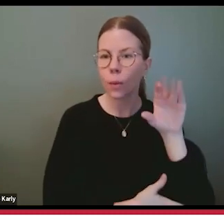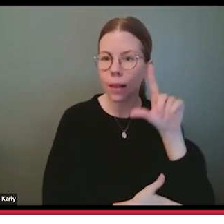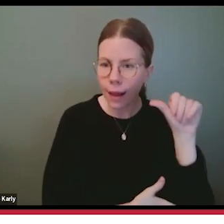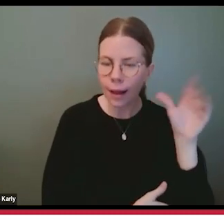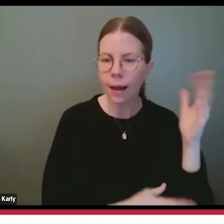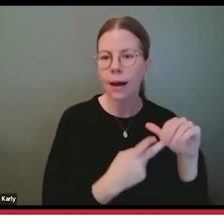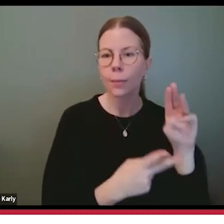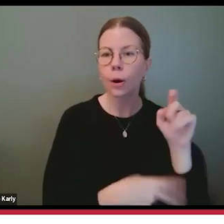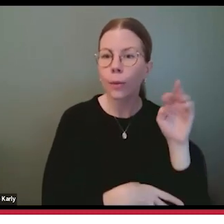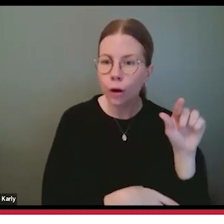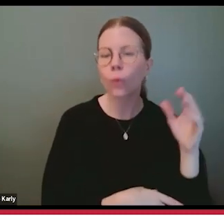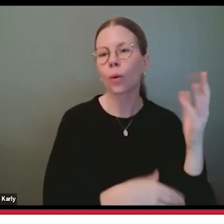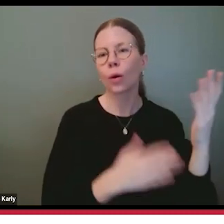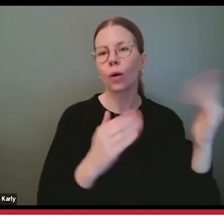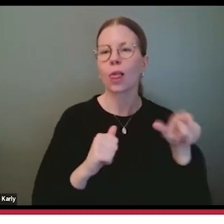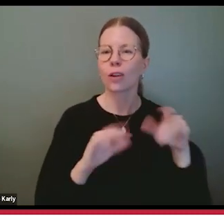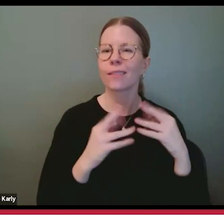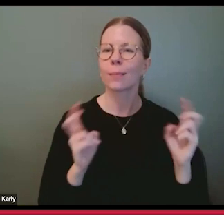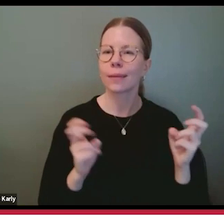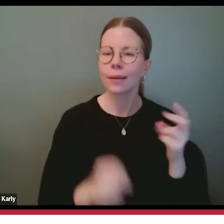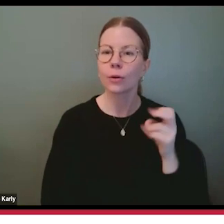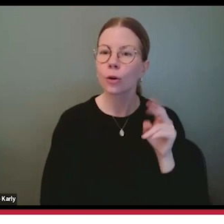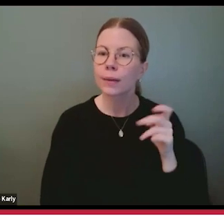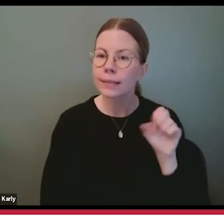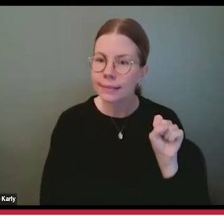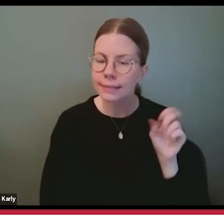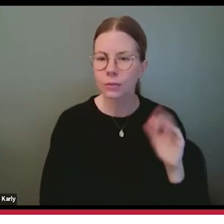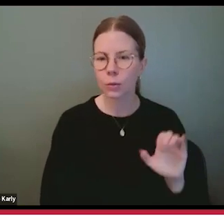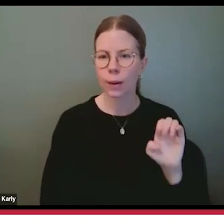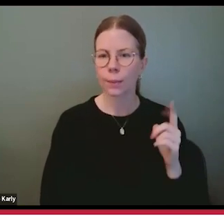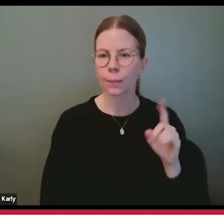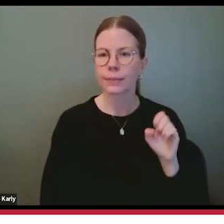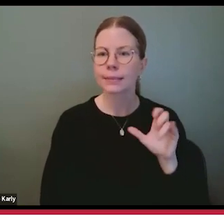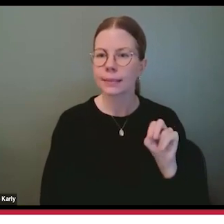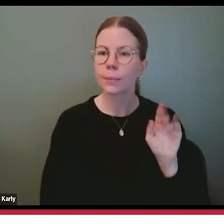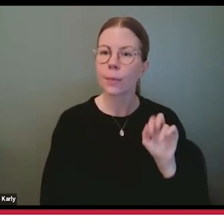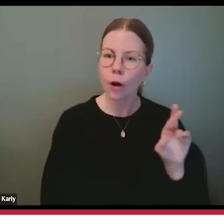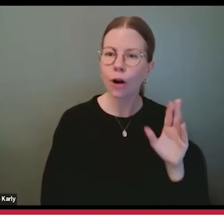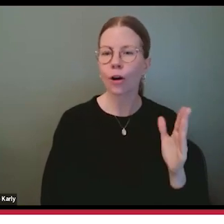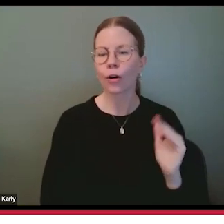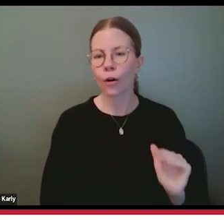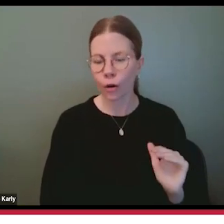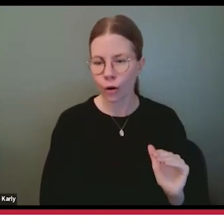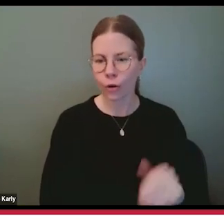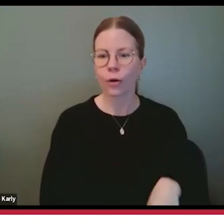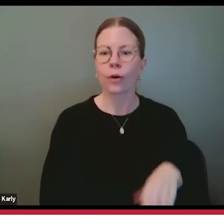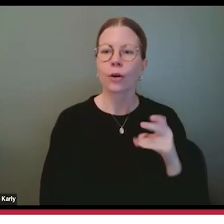herpes viruses that include Epstein-Barr virus and herpes simplex viruses and cytomegalovirus and all sorts of others. So these are